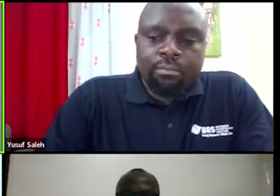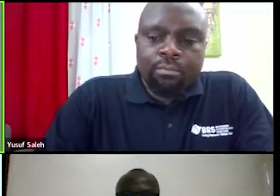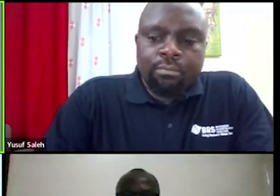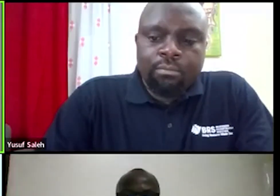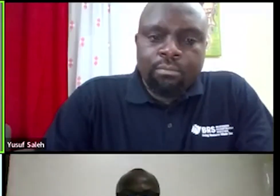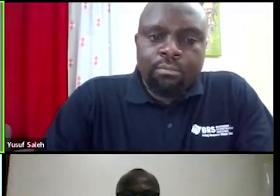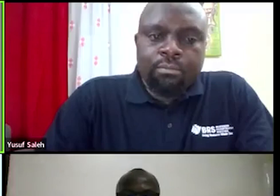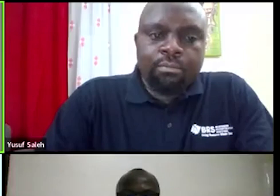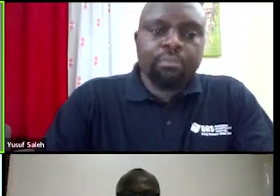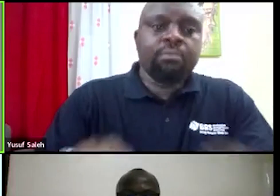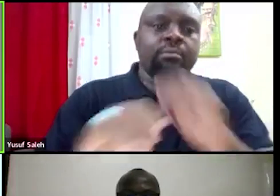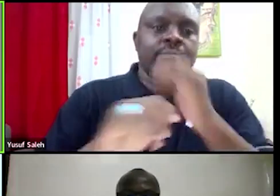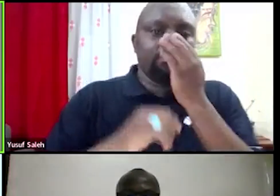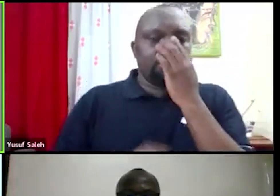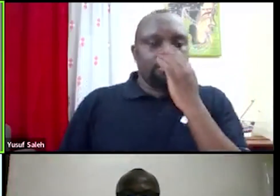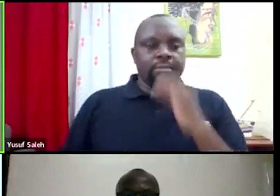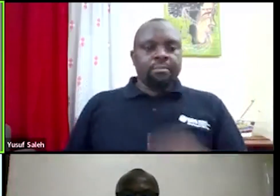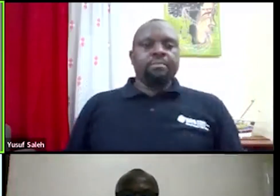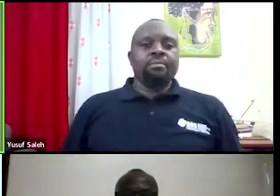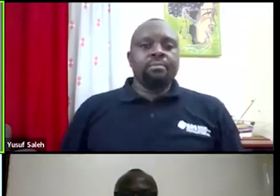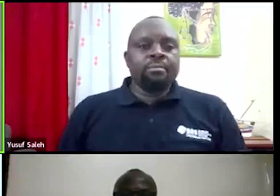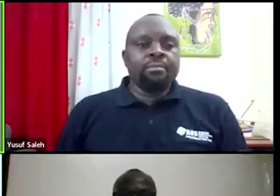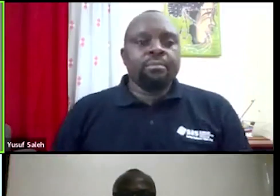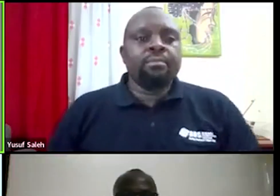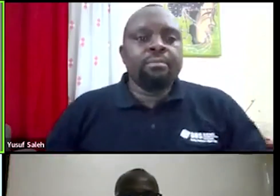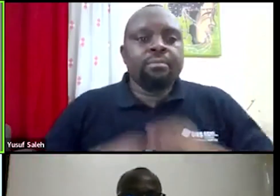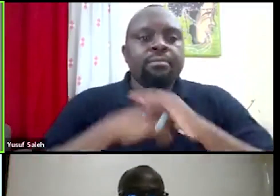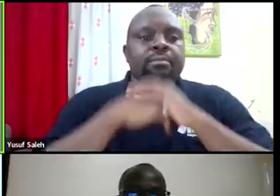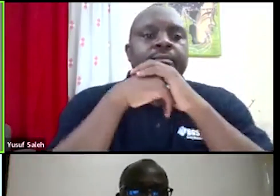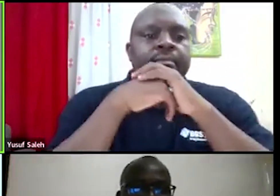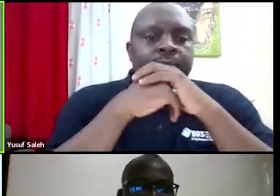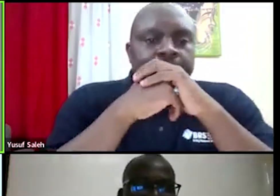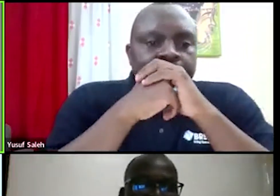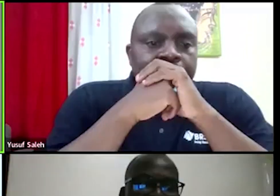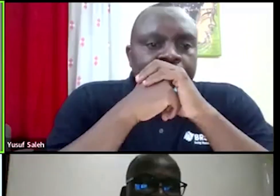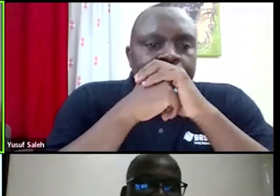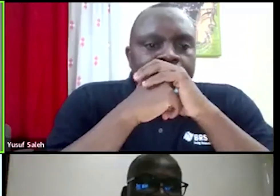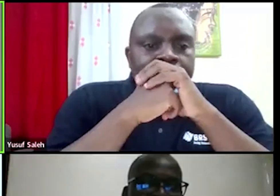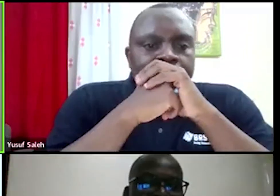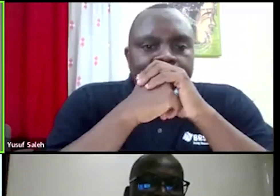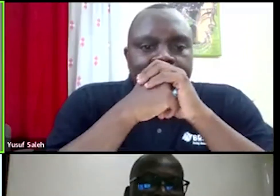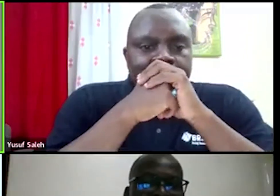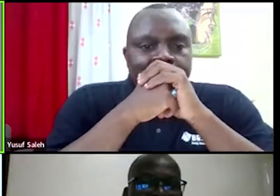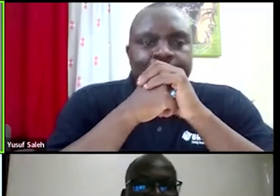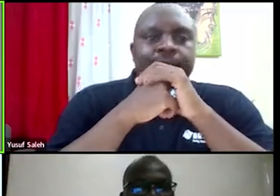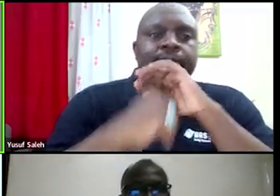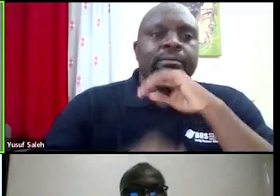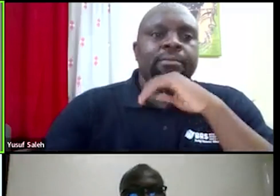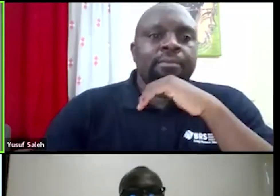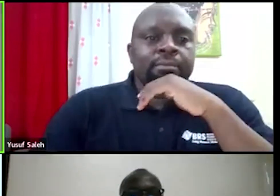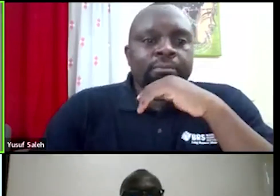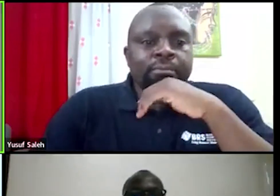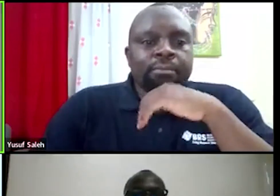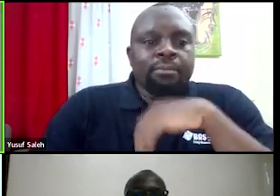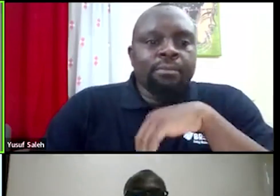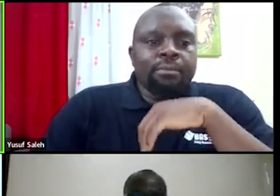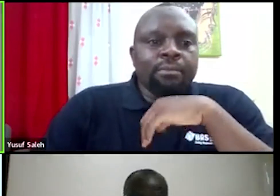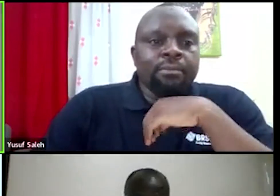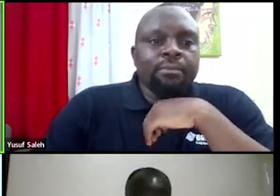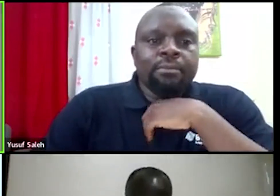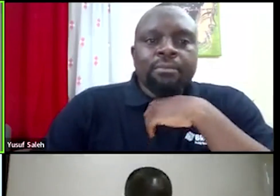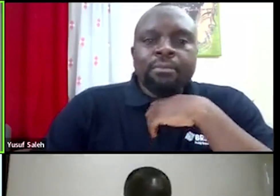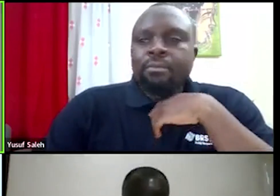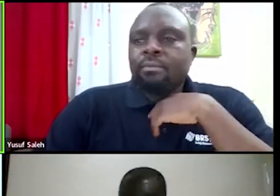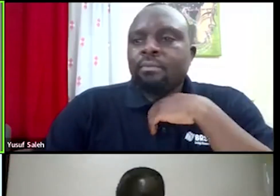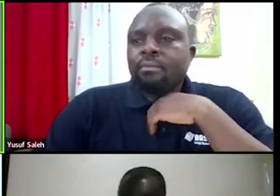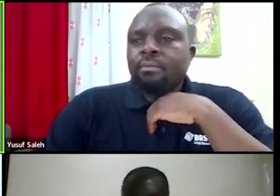for granted that you have set an alarm to make sure that you never miss a session. So we appreciate you for that, and we will keep making sure that we are trend